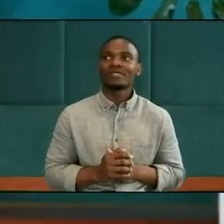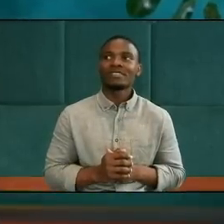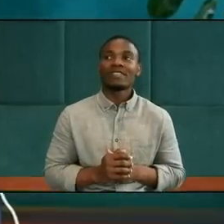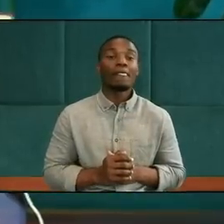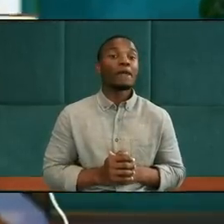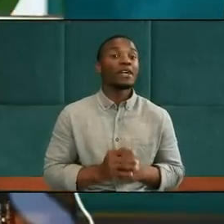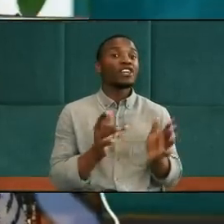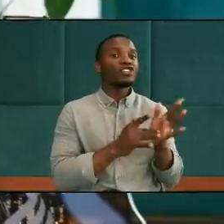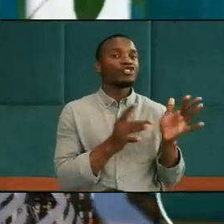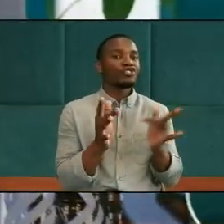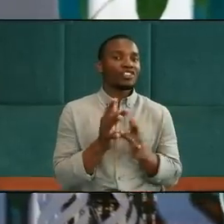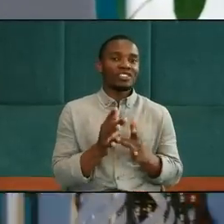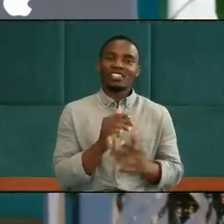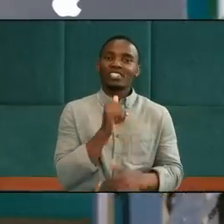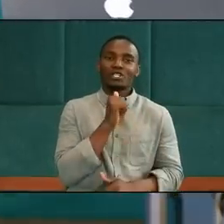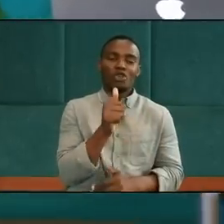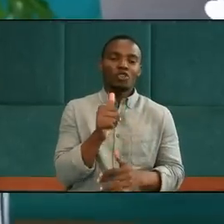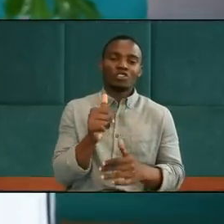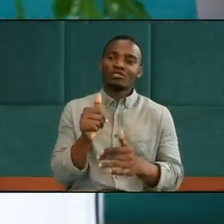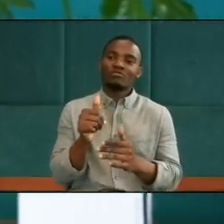Jesus is not letting go.